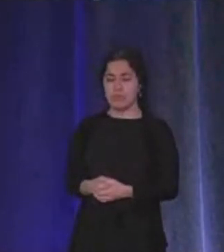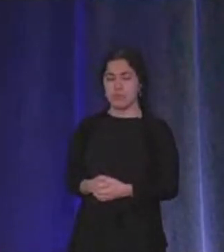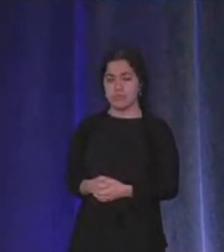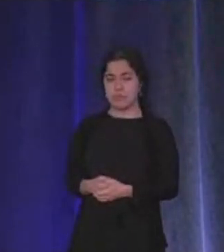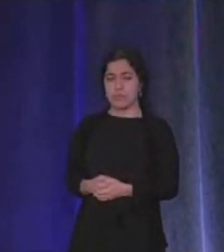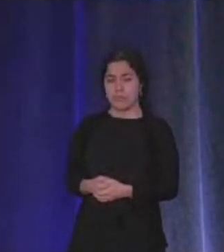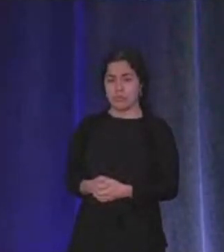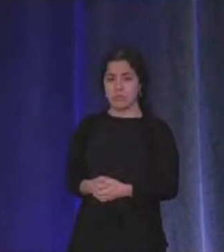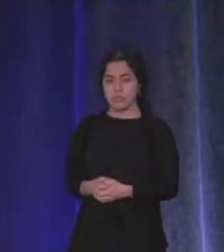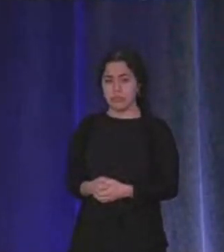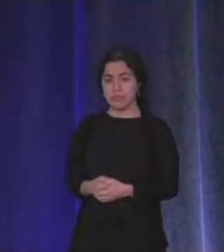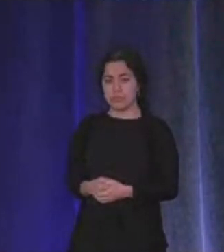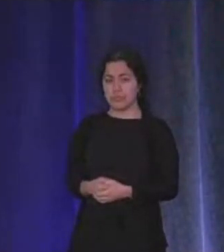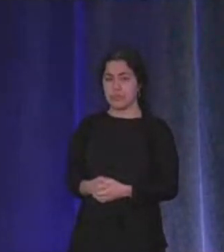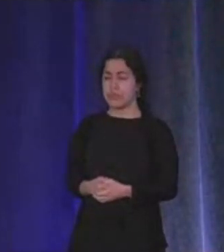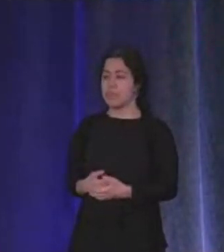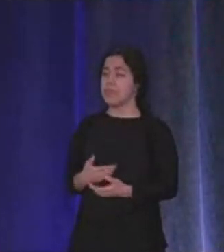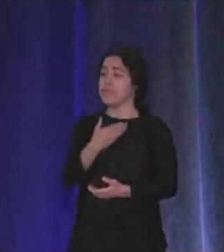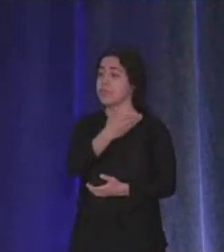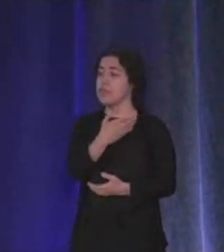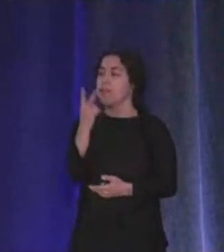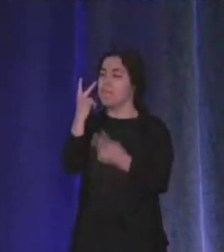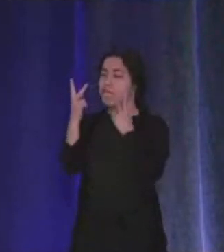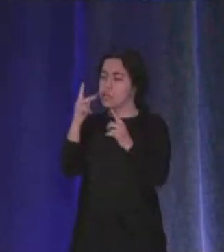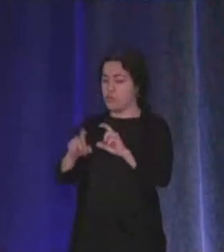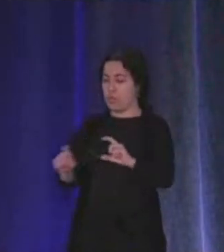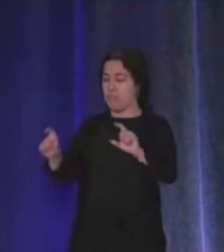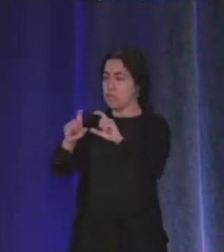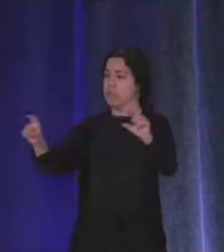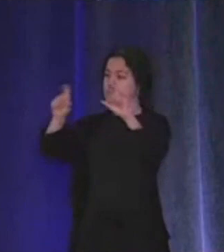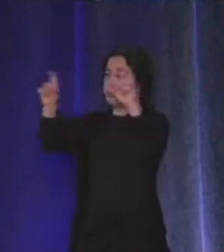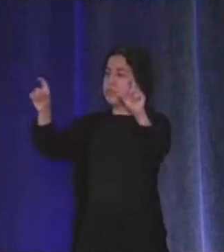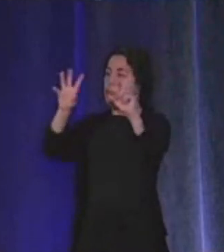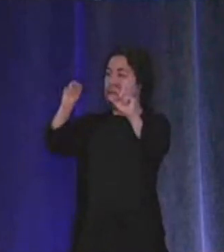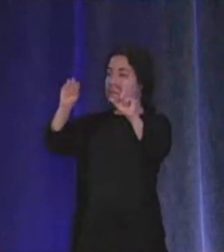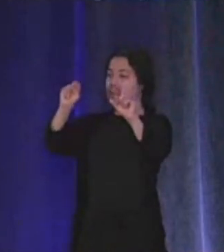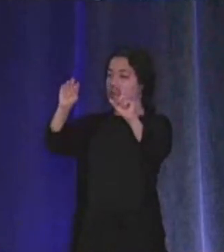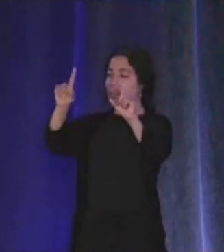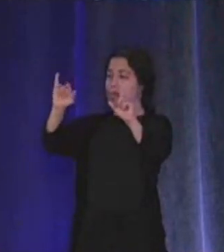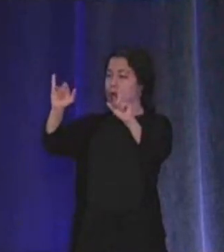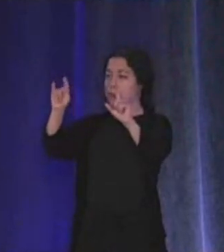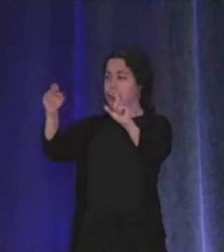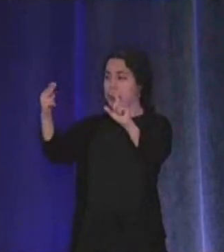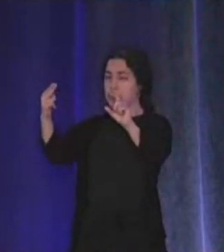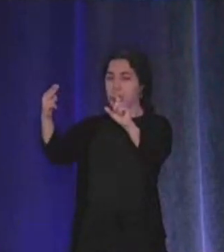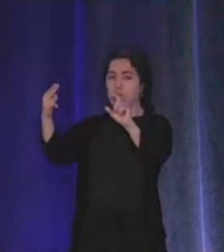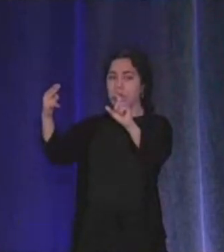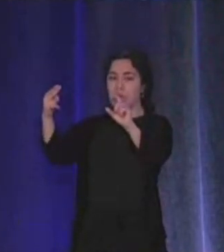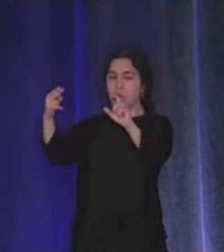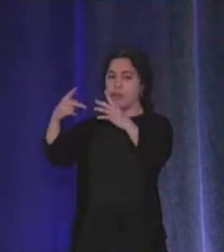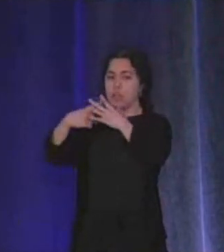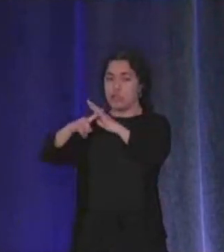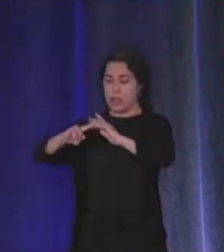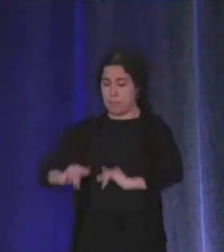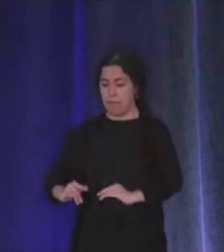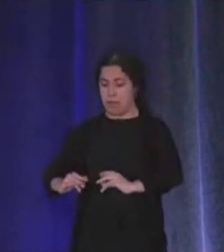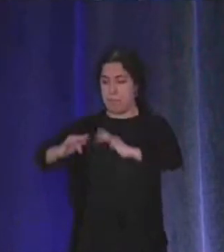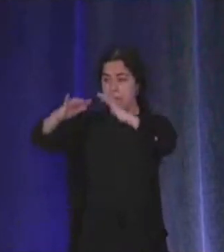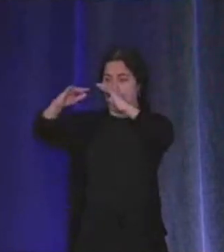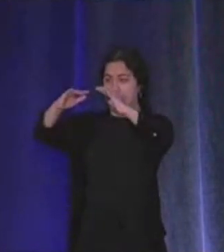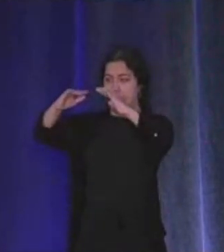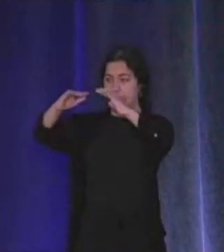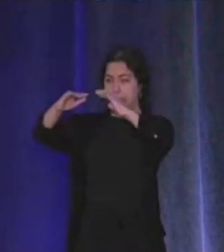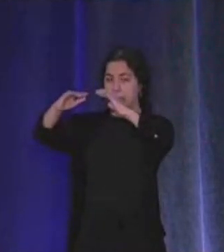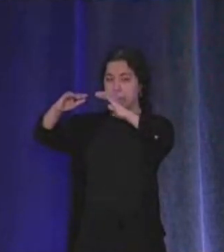And as you can see here, just like a visual example, with the monolith, kind of start from the bottom up